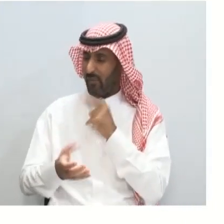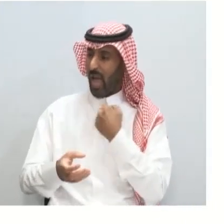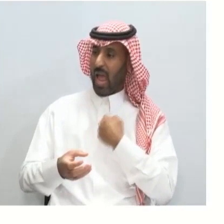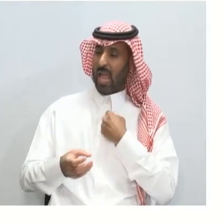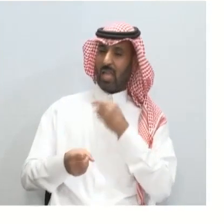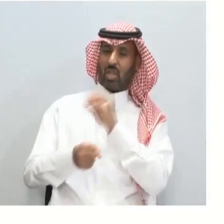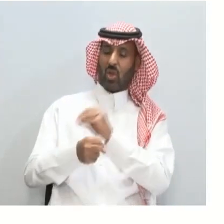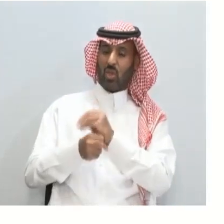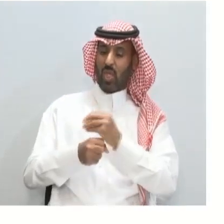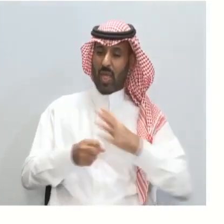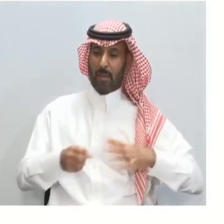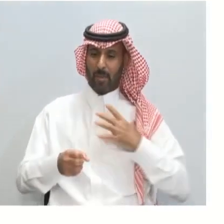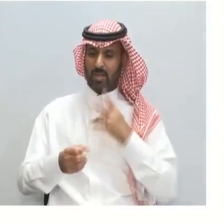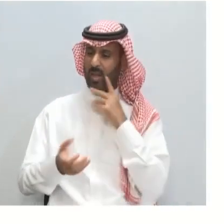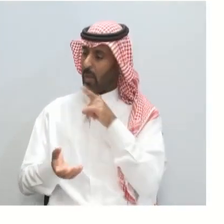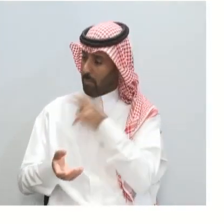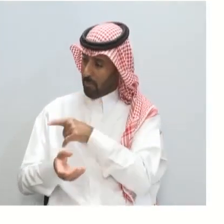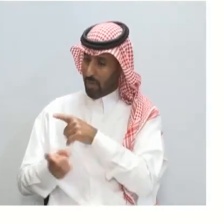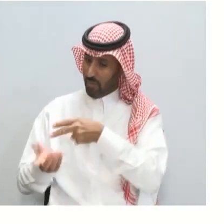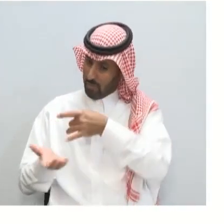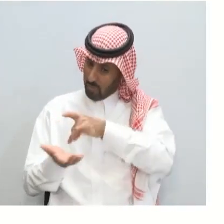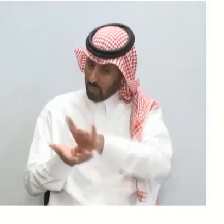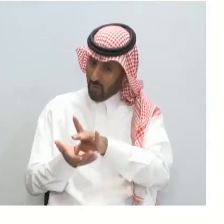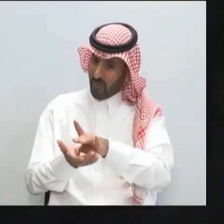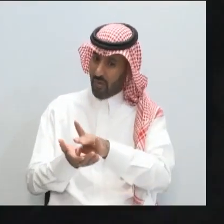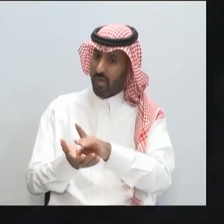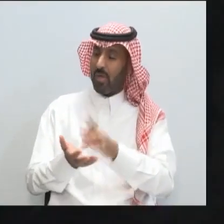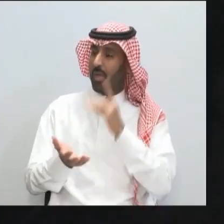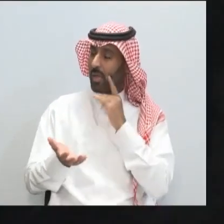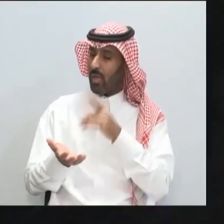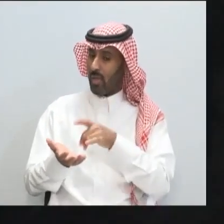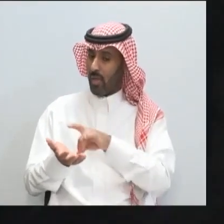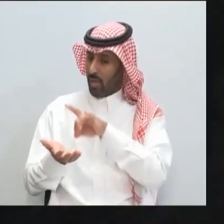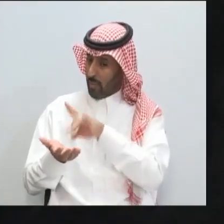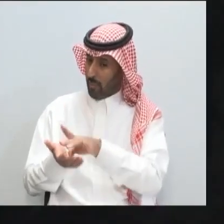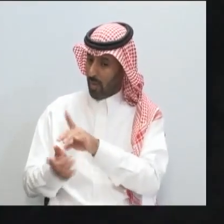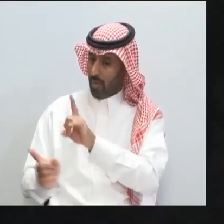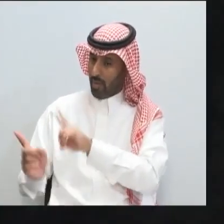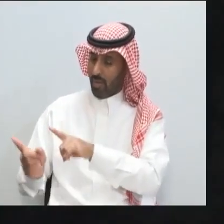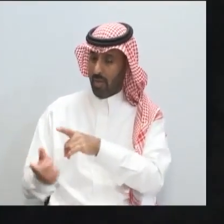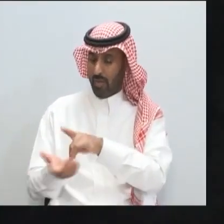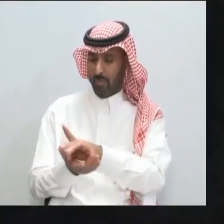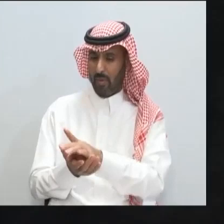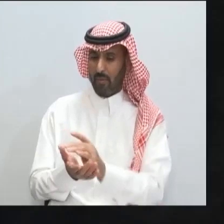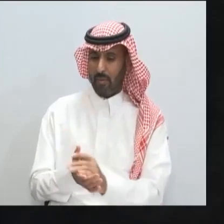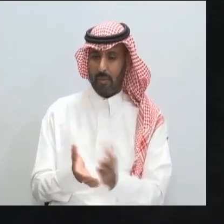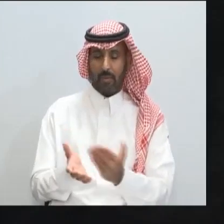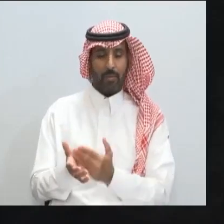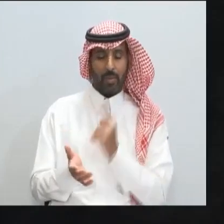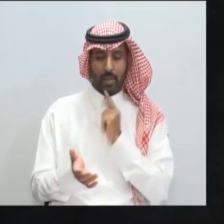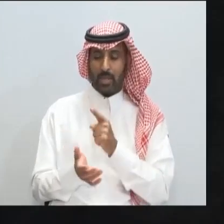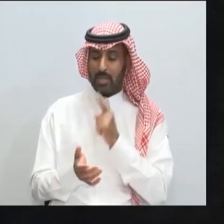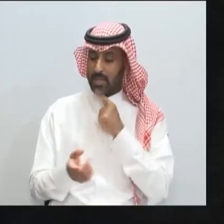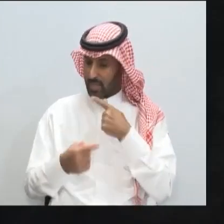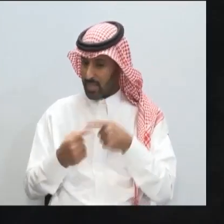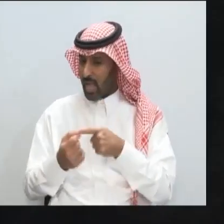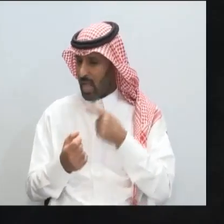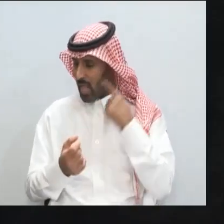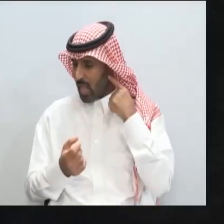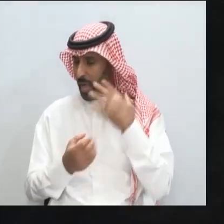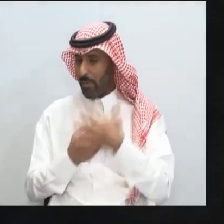manager, he would get fired. If I tell the manager, my coworker would get fired. So he still